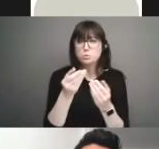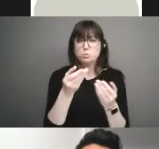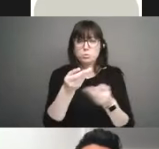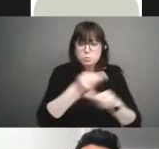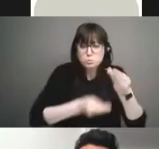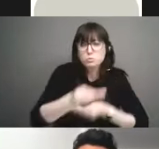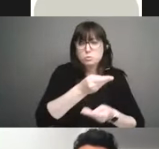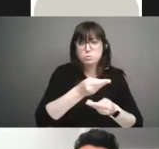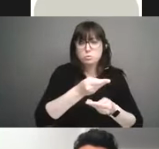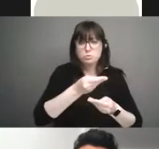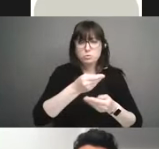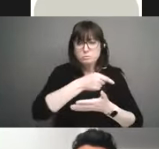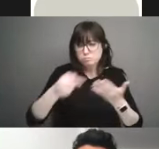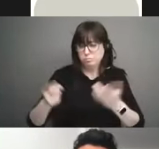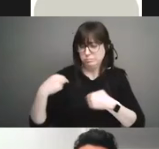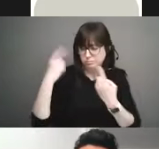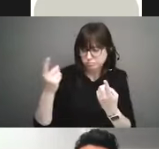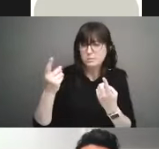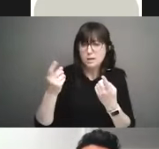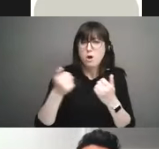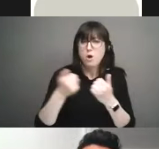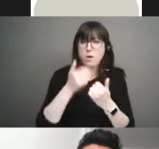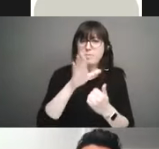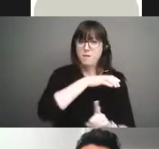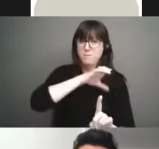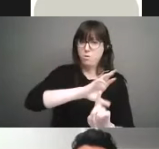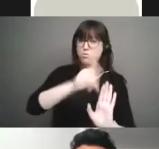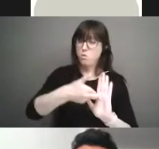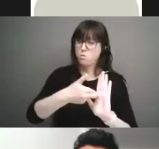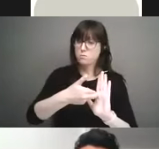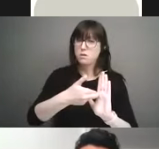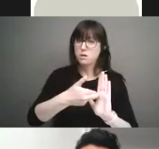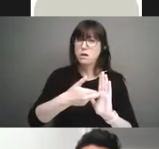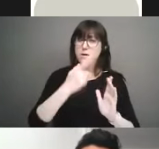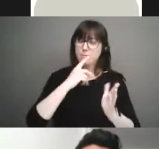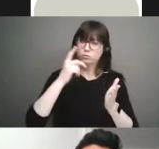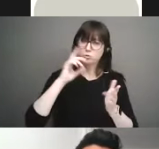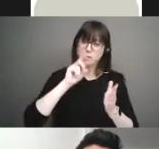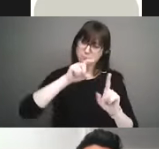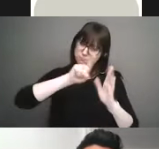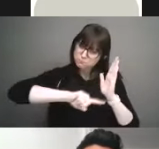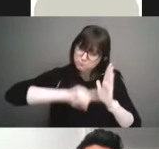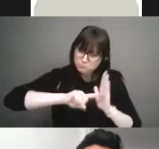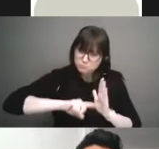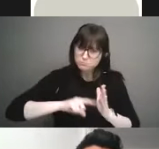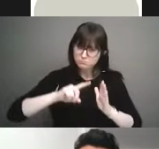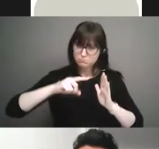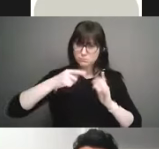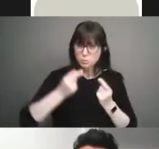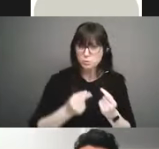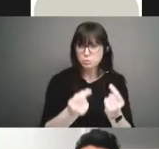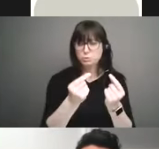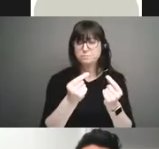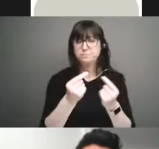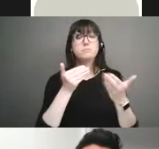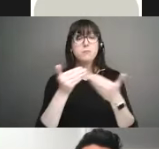they've taken with the grantor's assets in their actions as attorney. And so the court in